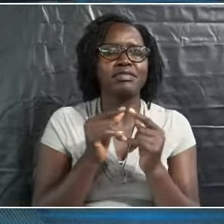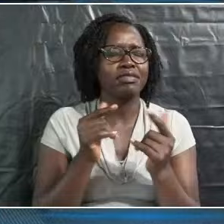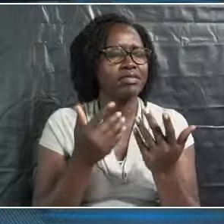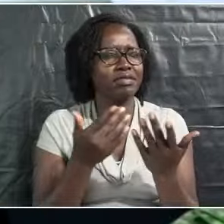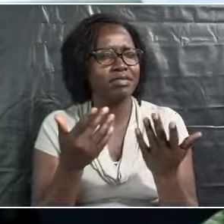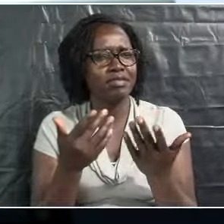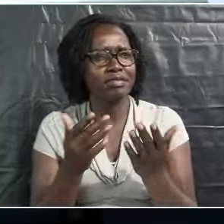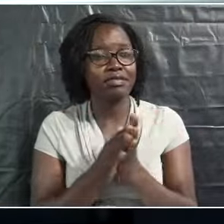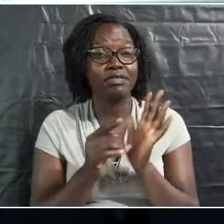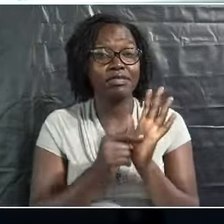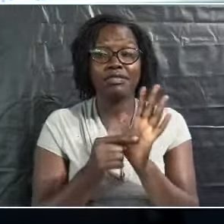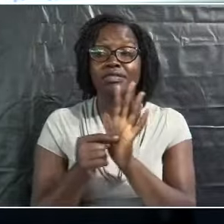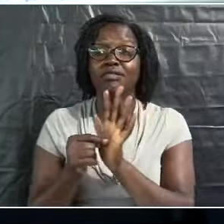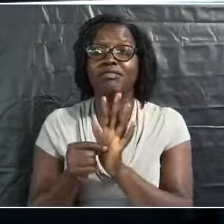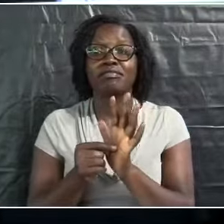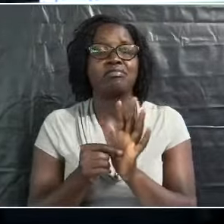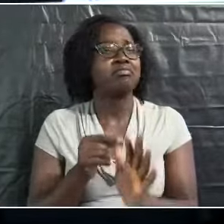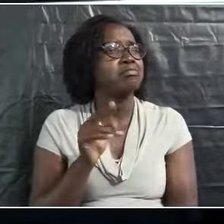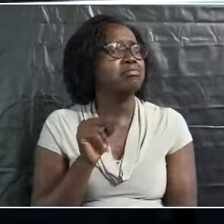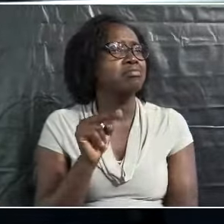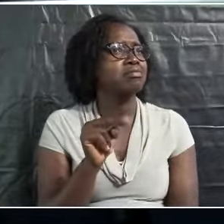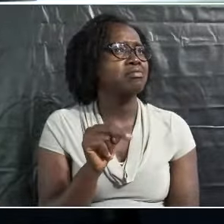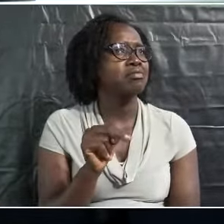will display them. No!